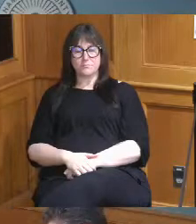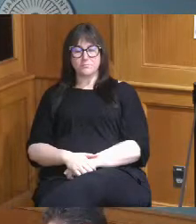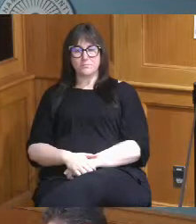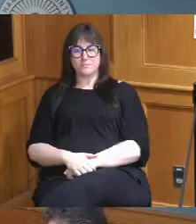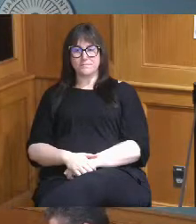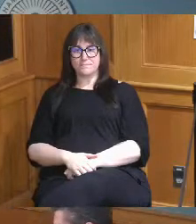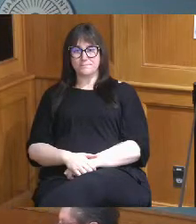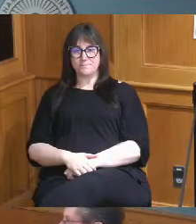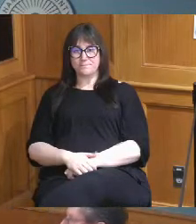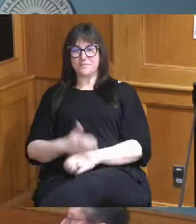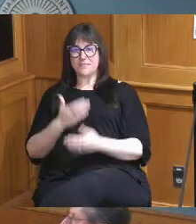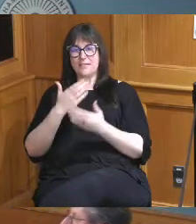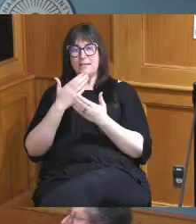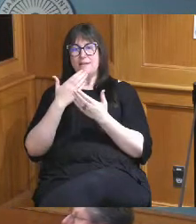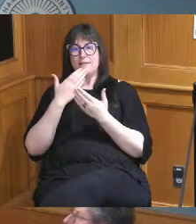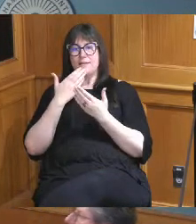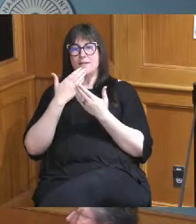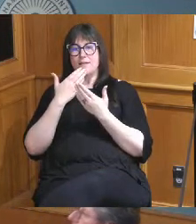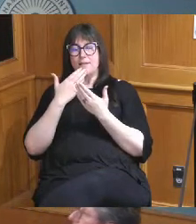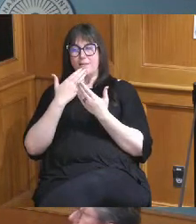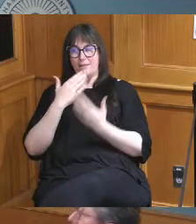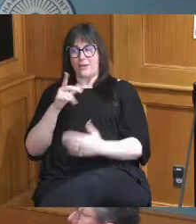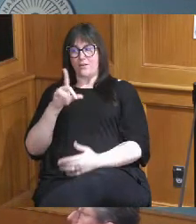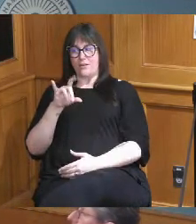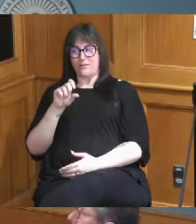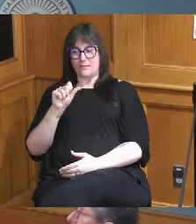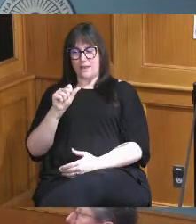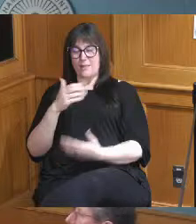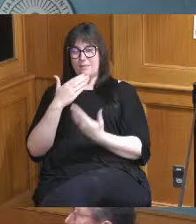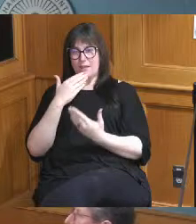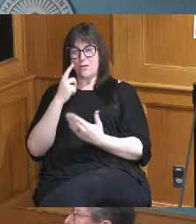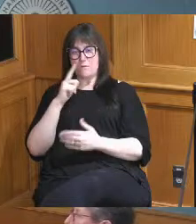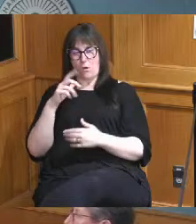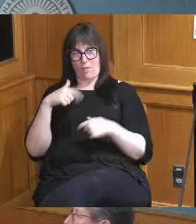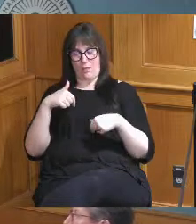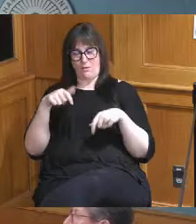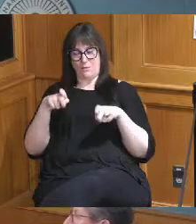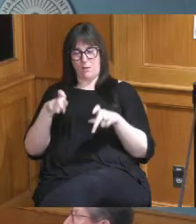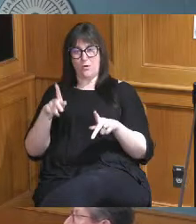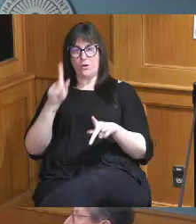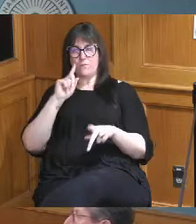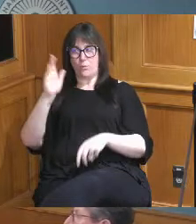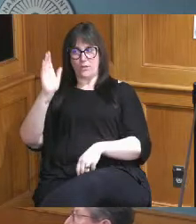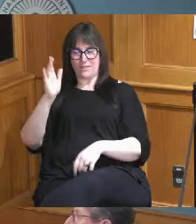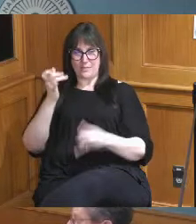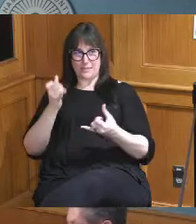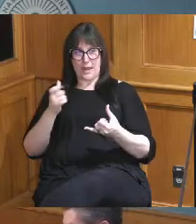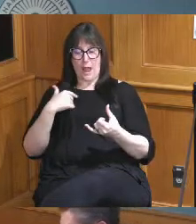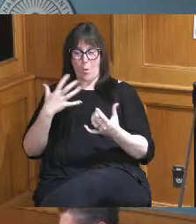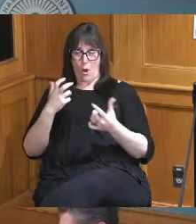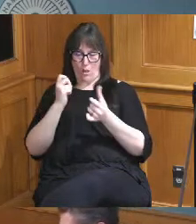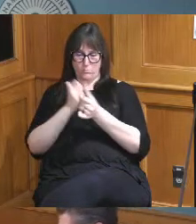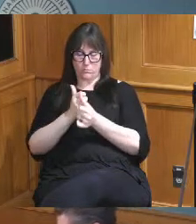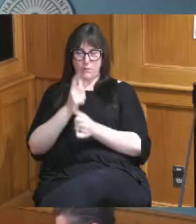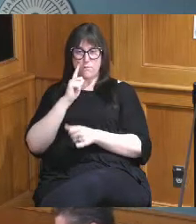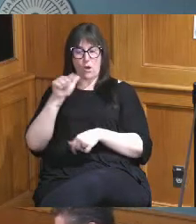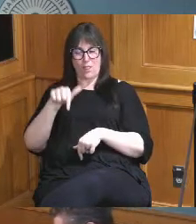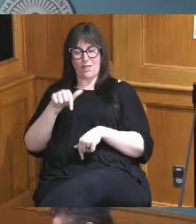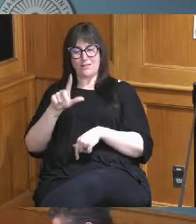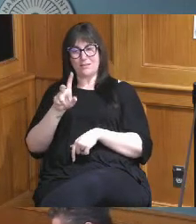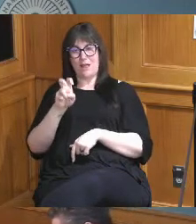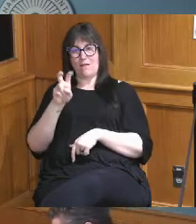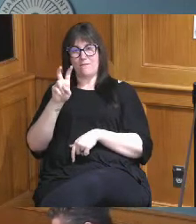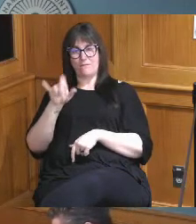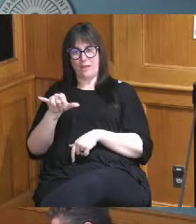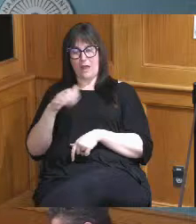Thank you, Lisa. Good afternoon, Commissioners. Thank you for the opportunity to present today. I want to provide you an update on the Children's Services Levy. Also, I have